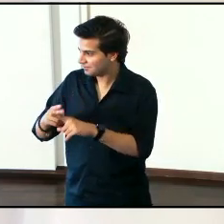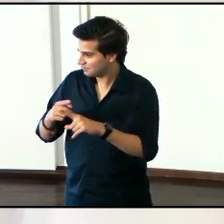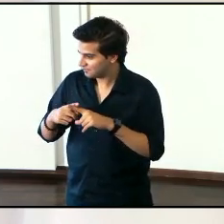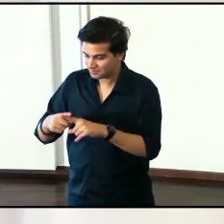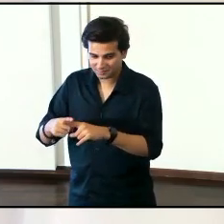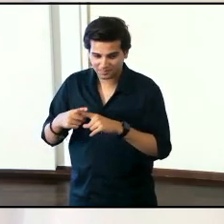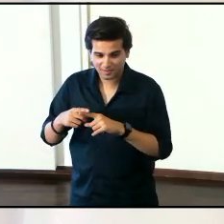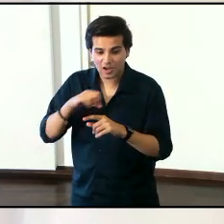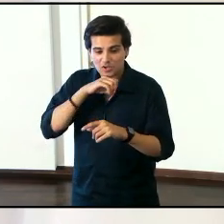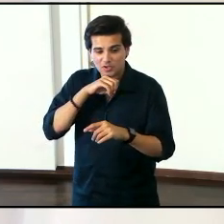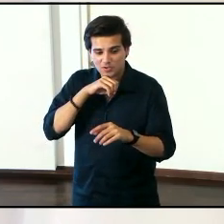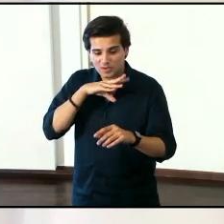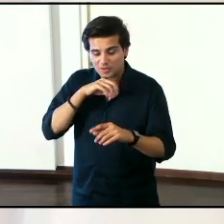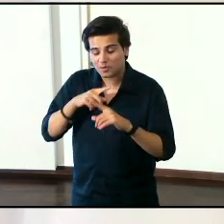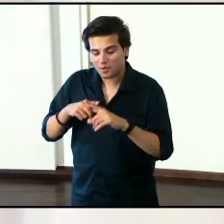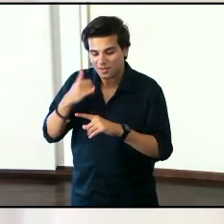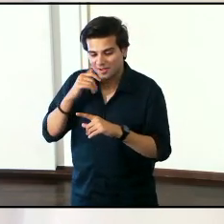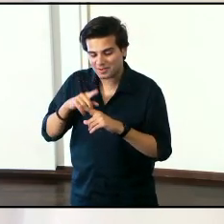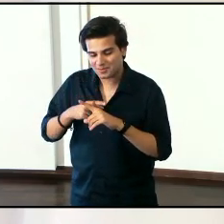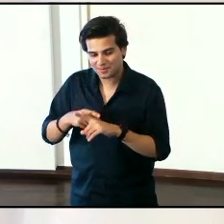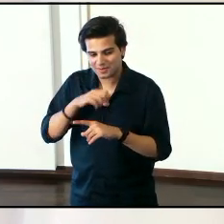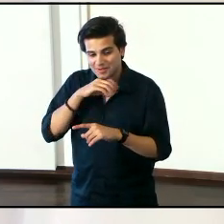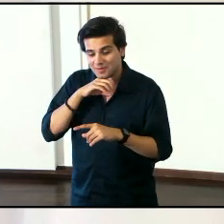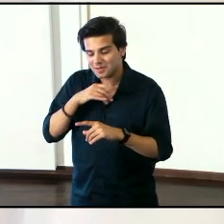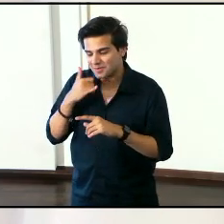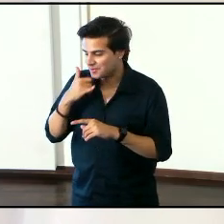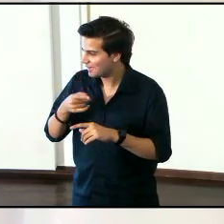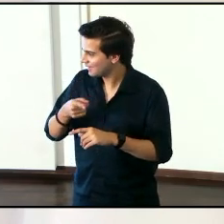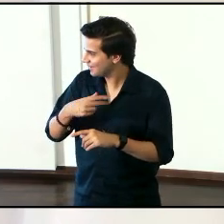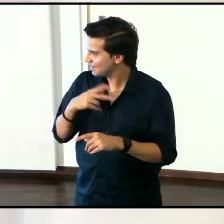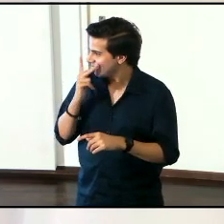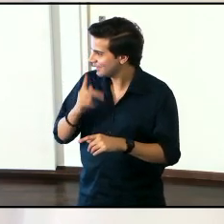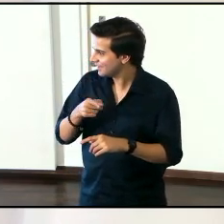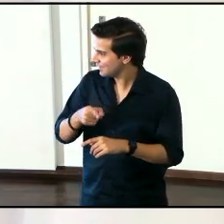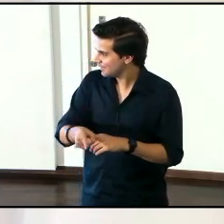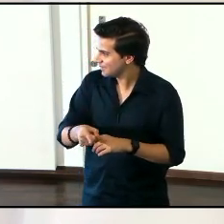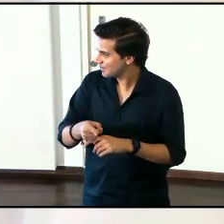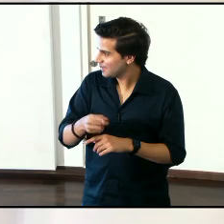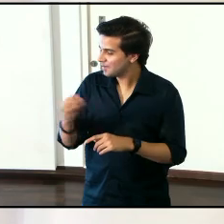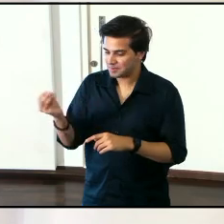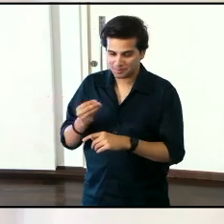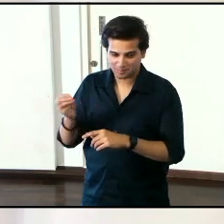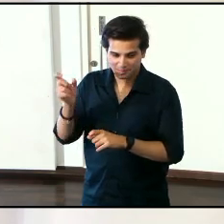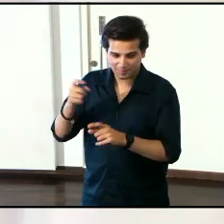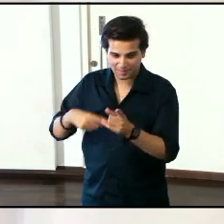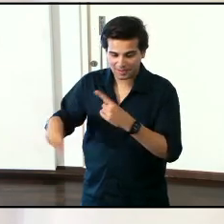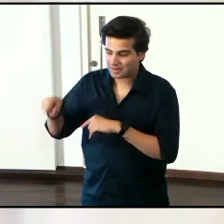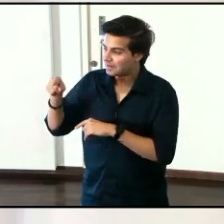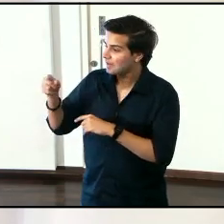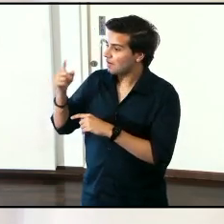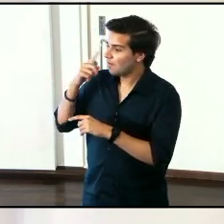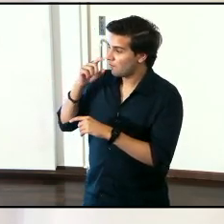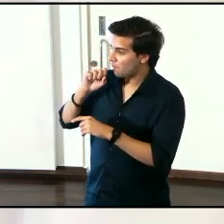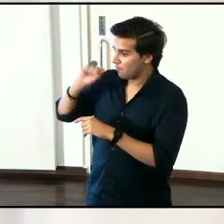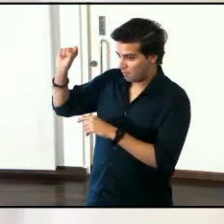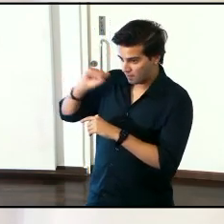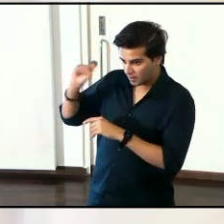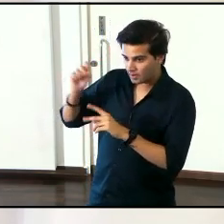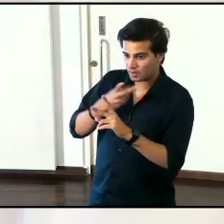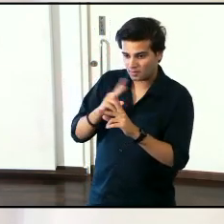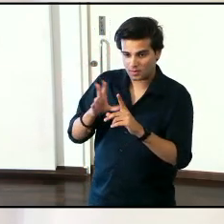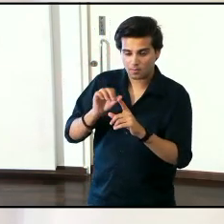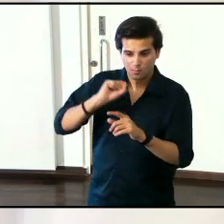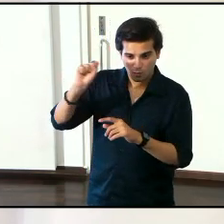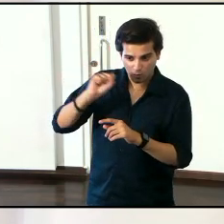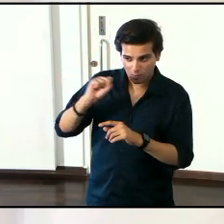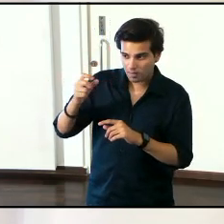happened as well. Right? So I think it's important to also understand that the women's movements, democratic rights movements, movements for